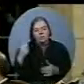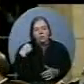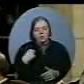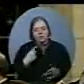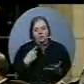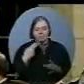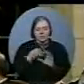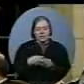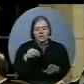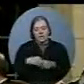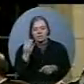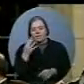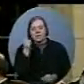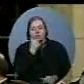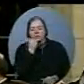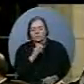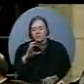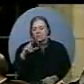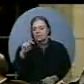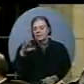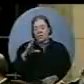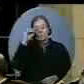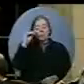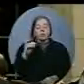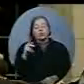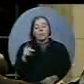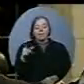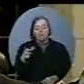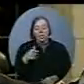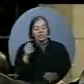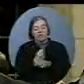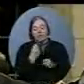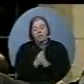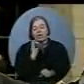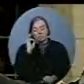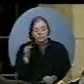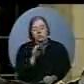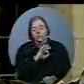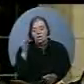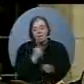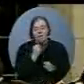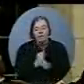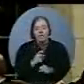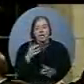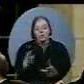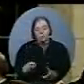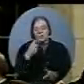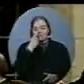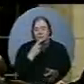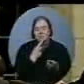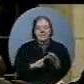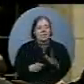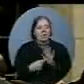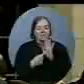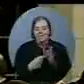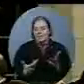Speaker. Tom Pentafuntas will do an outstanding job, Mr. Speaker. And when he talks about credibility of representation, this is the member of Parliament who